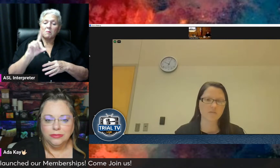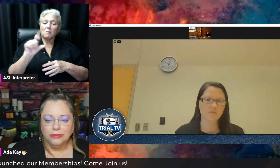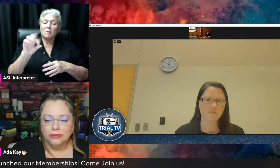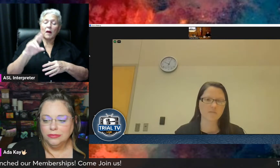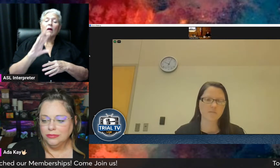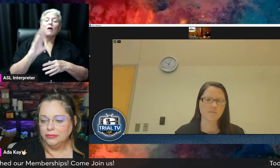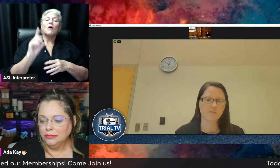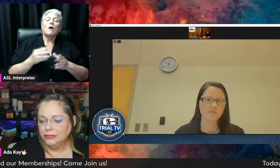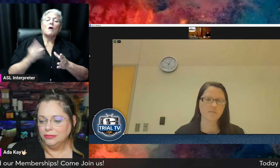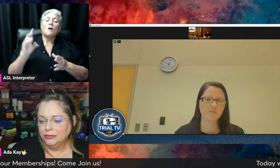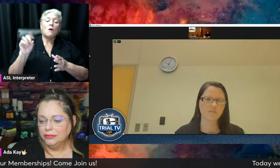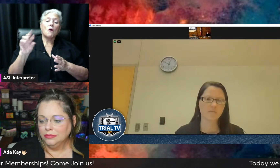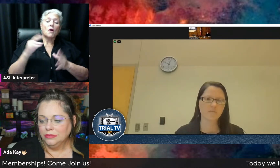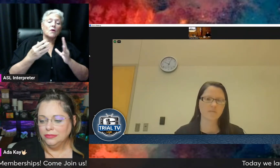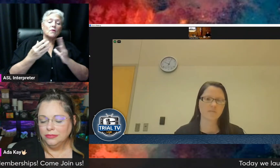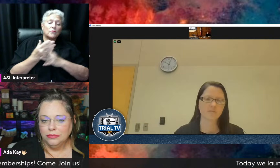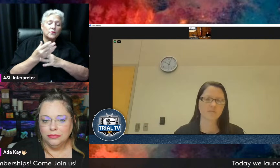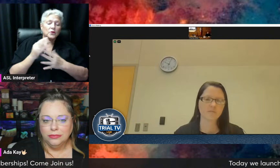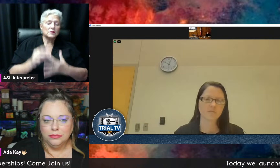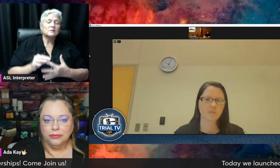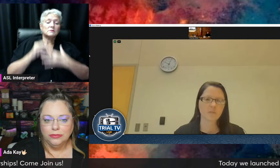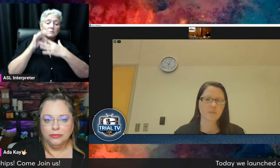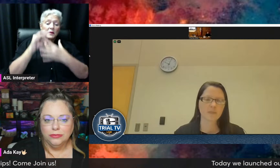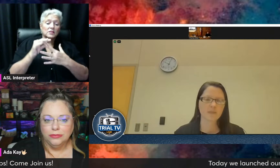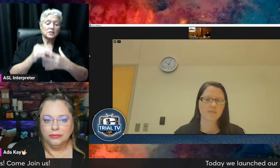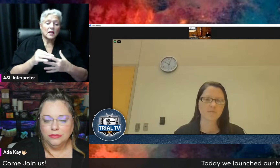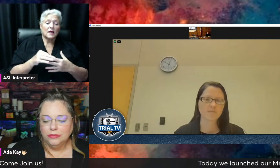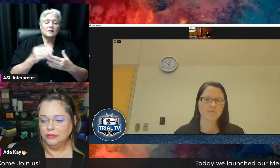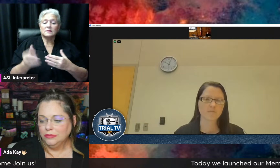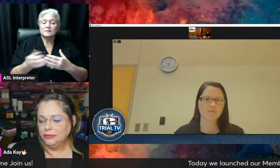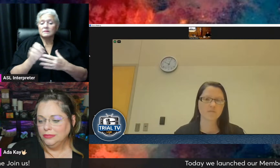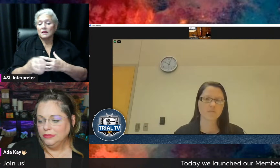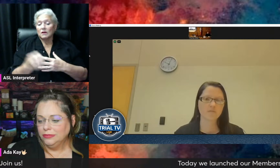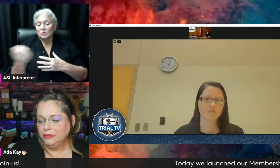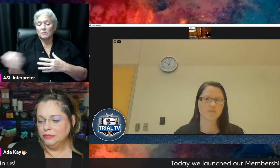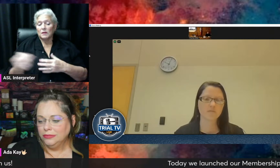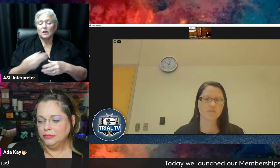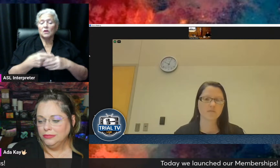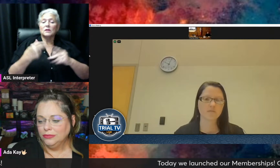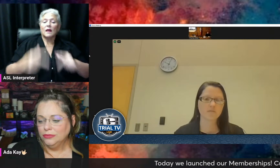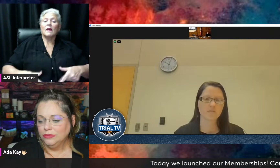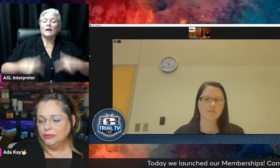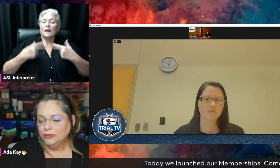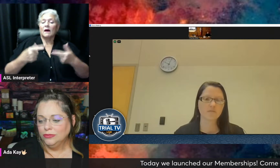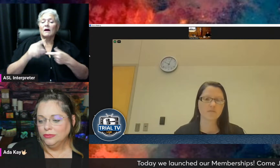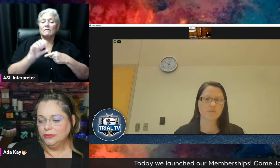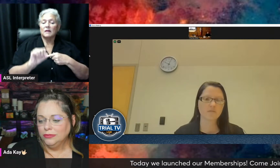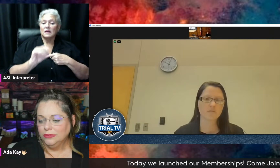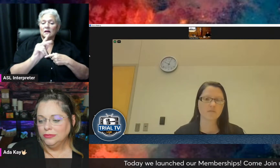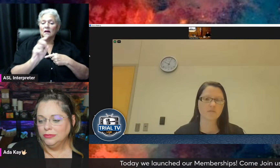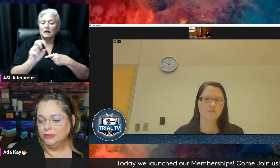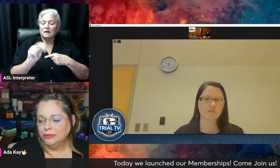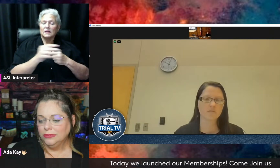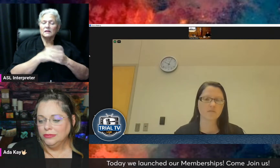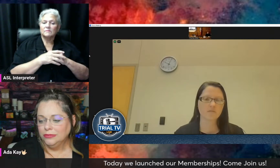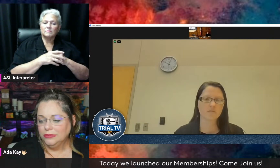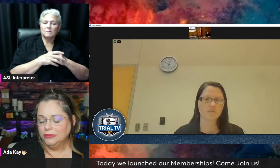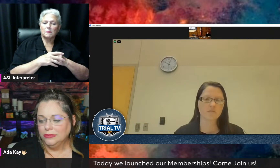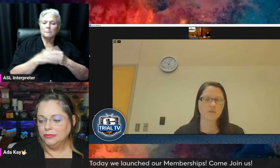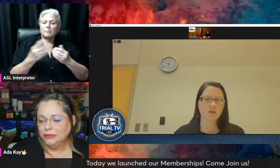scan. What are the basic factors in the use of friction ridge skin as a means of